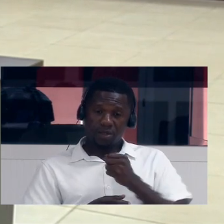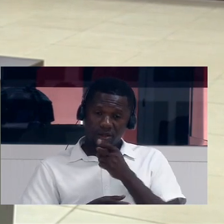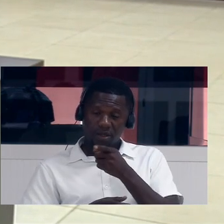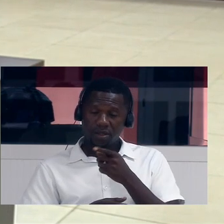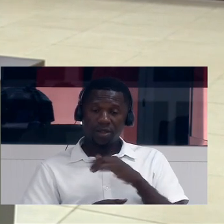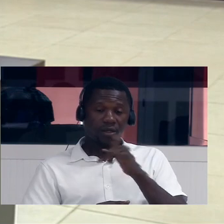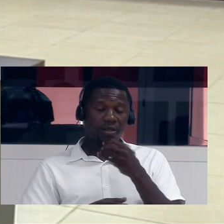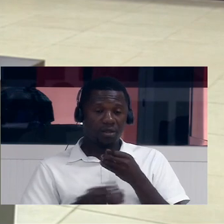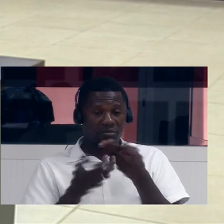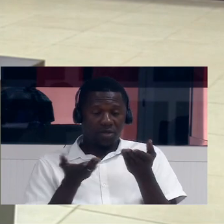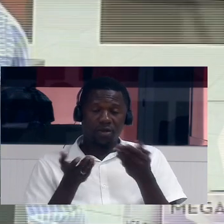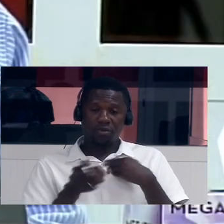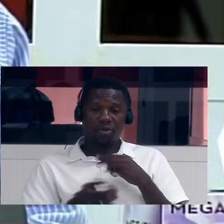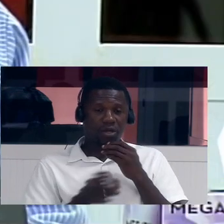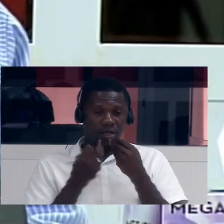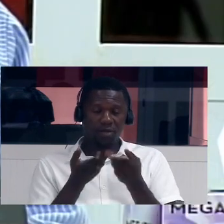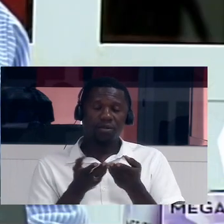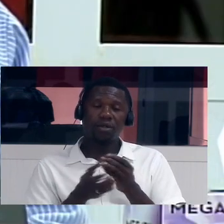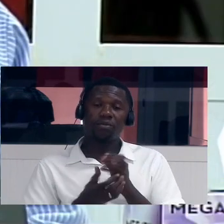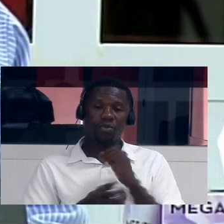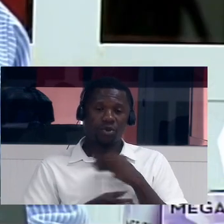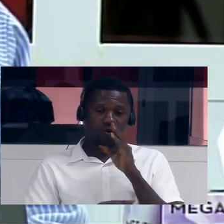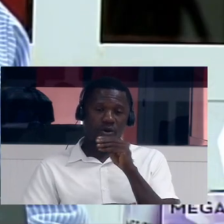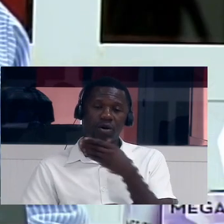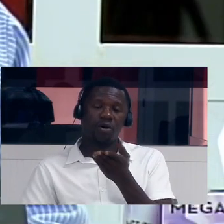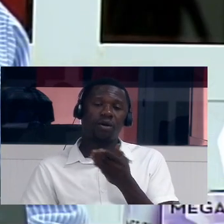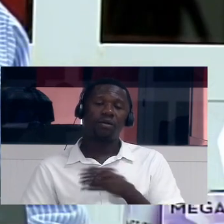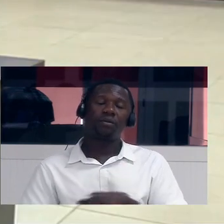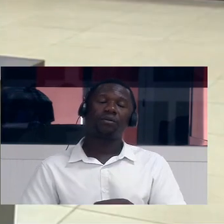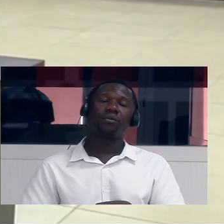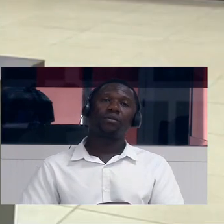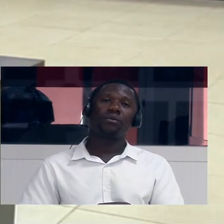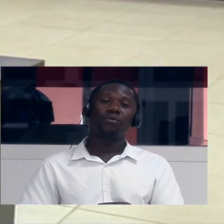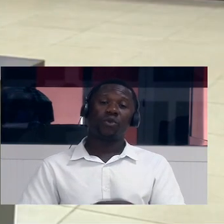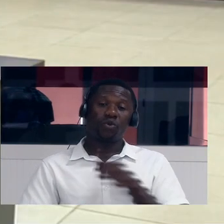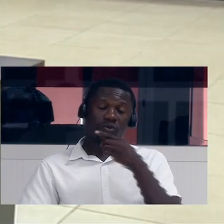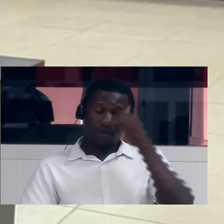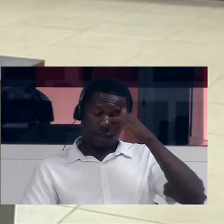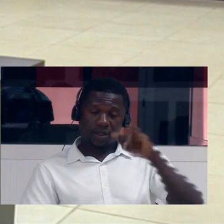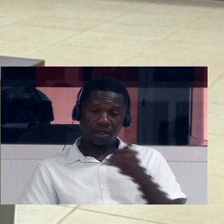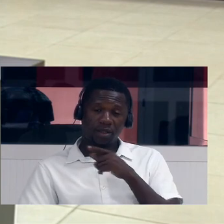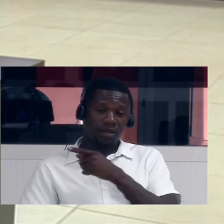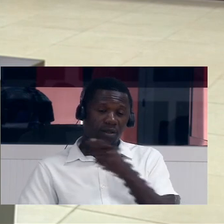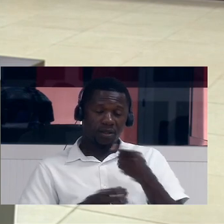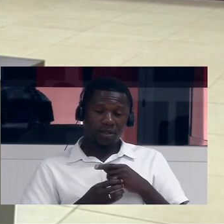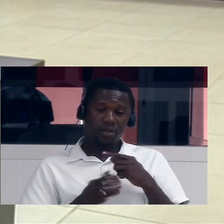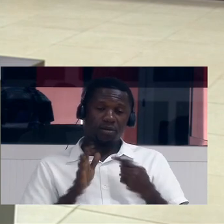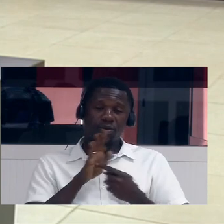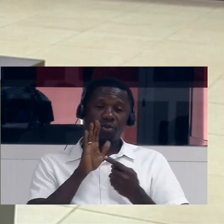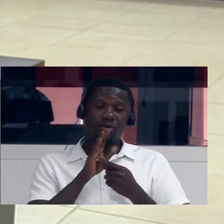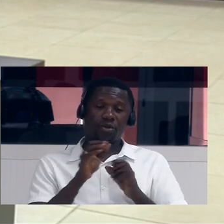so. But you would agree that these important orders, in fact, needed to have